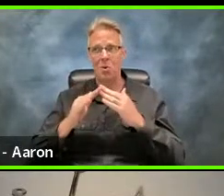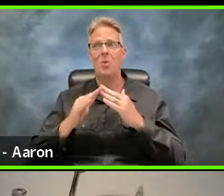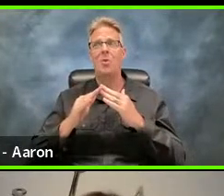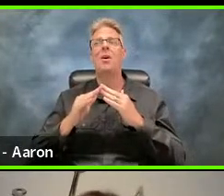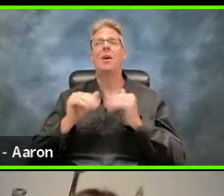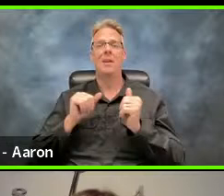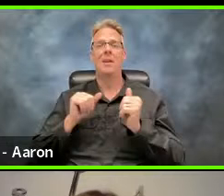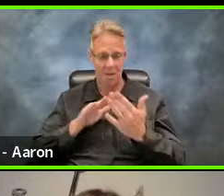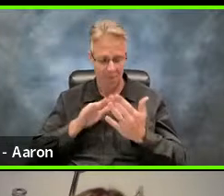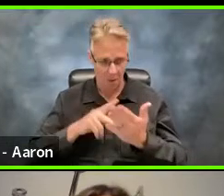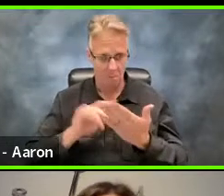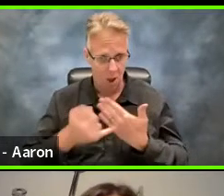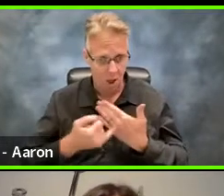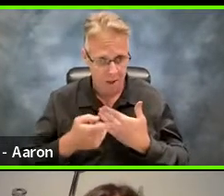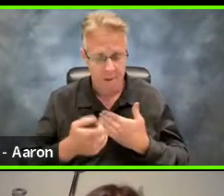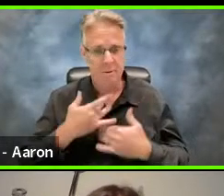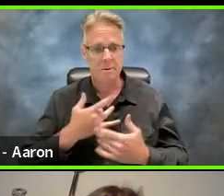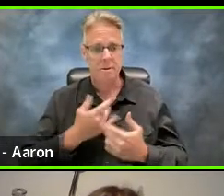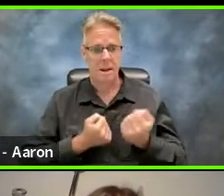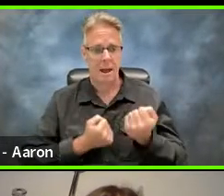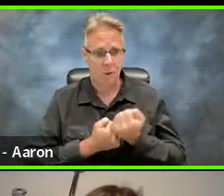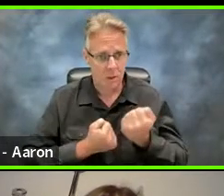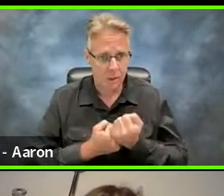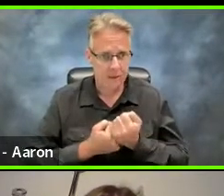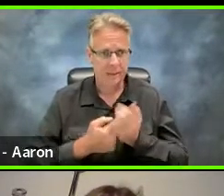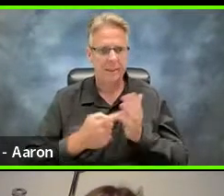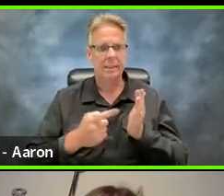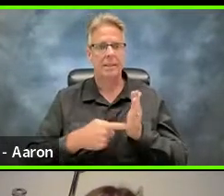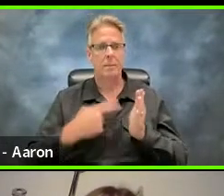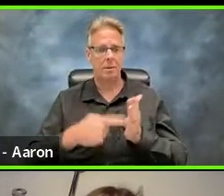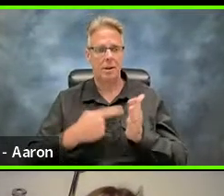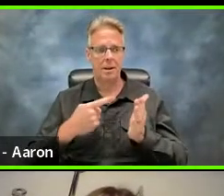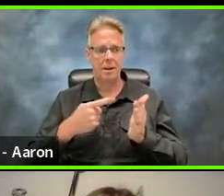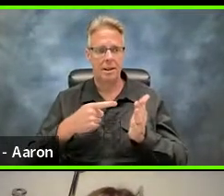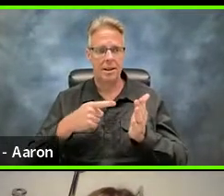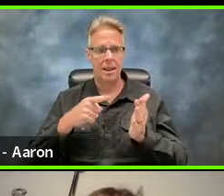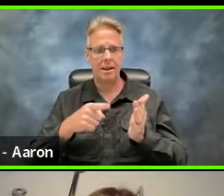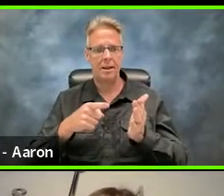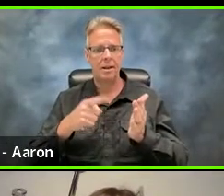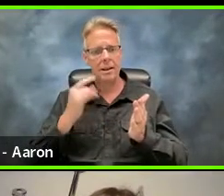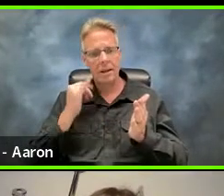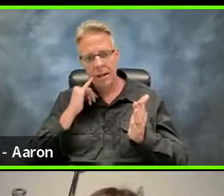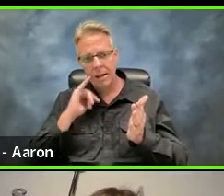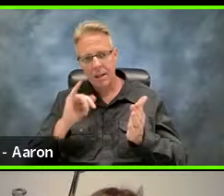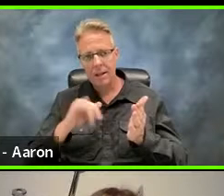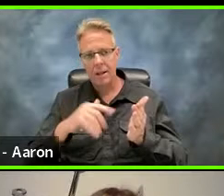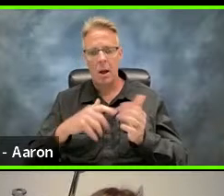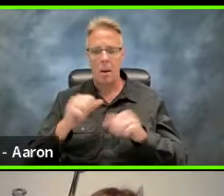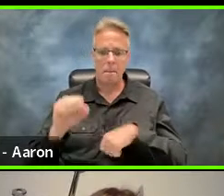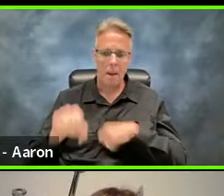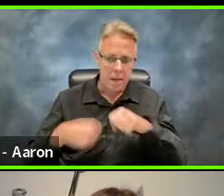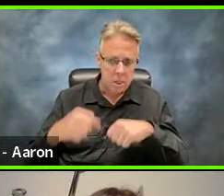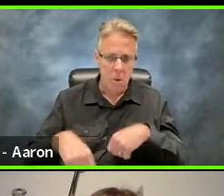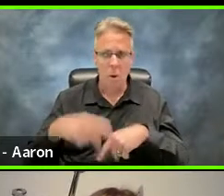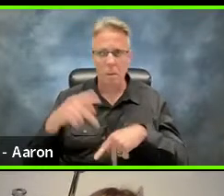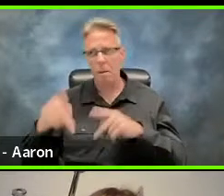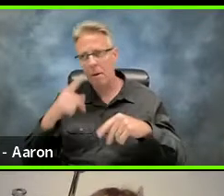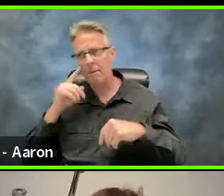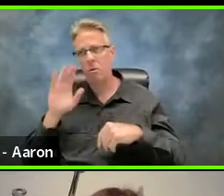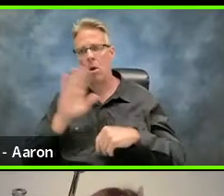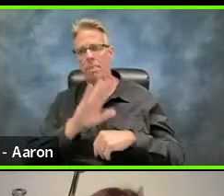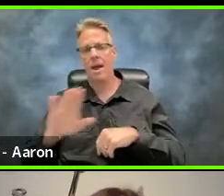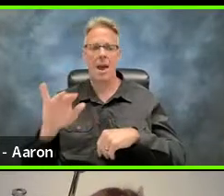what they end up advocating for and sometimes is basic things like bicycle and pedestrian infrastructure